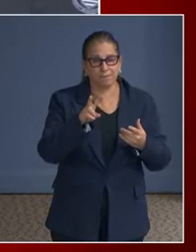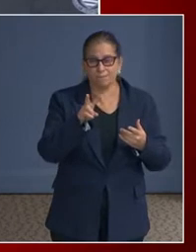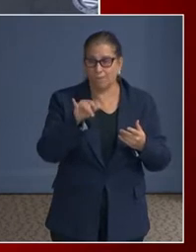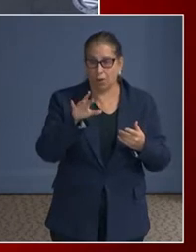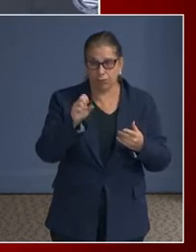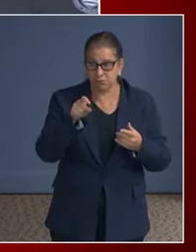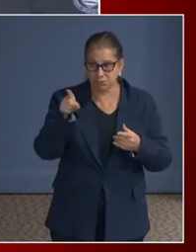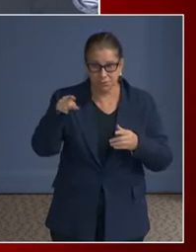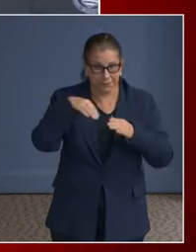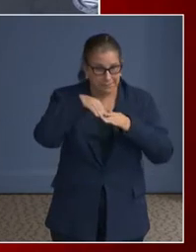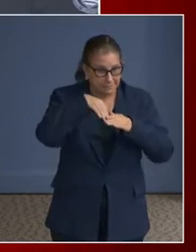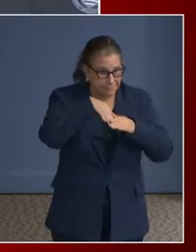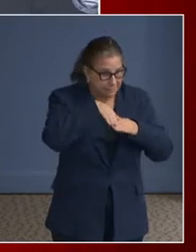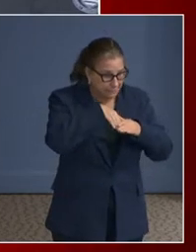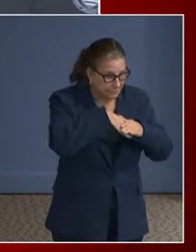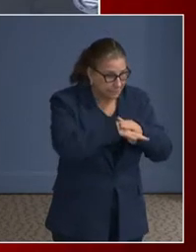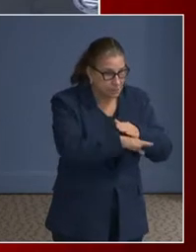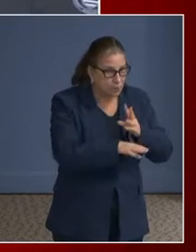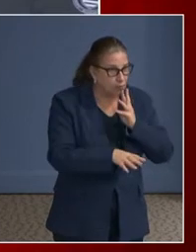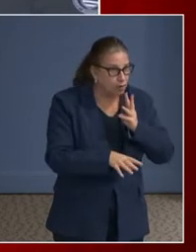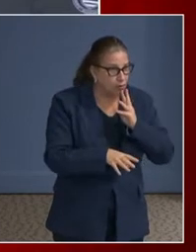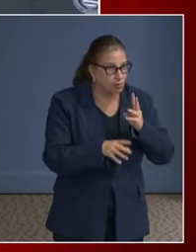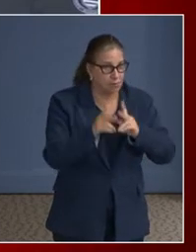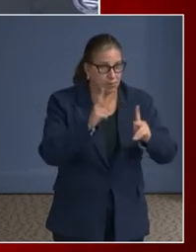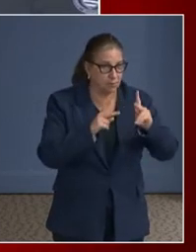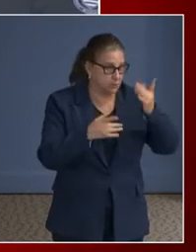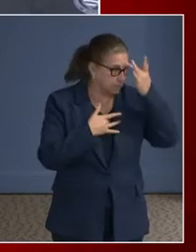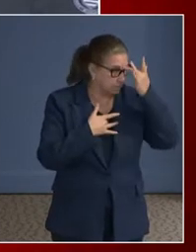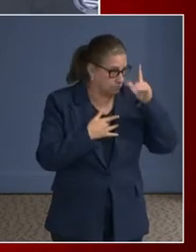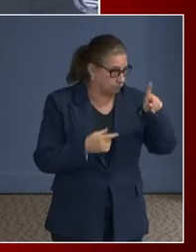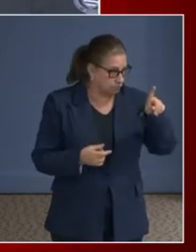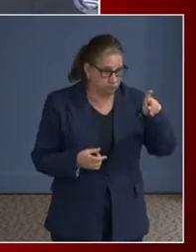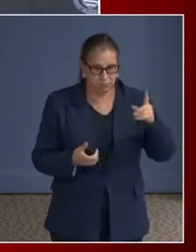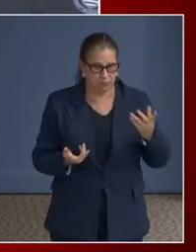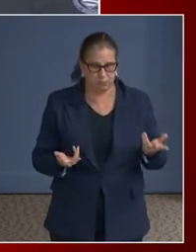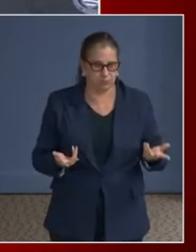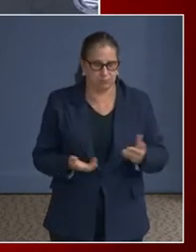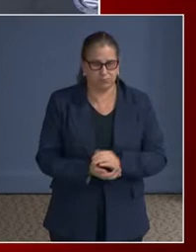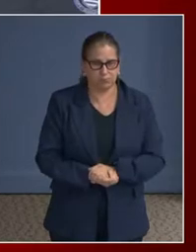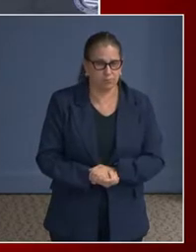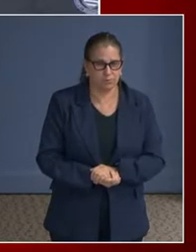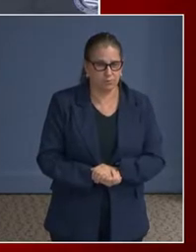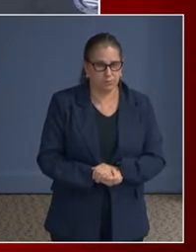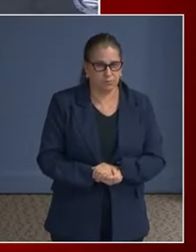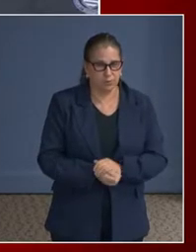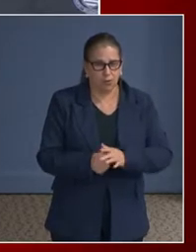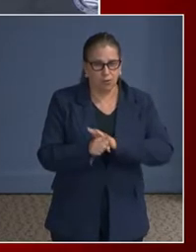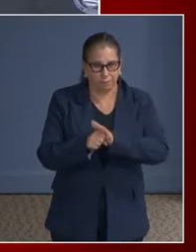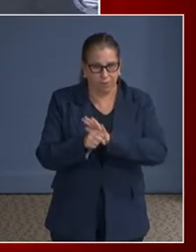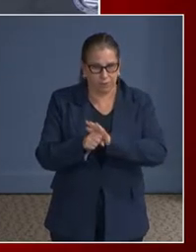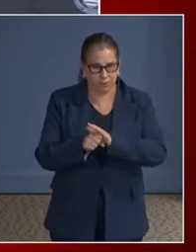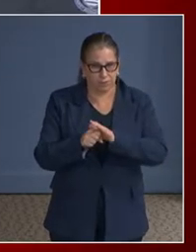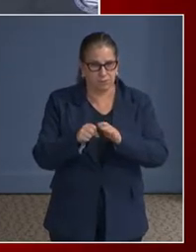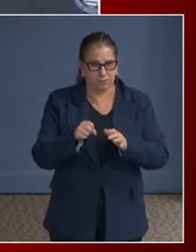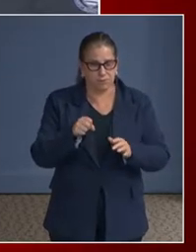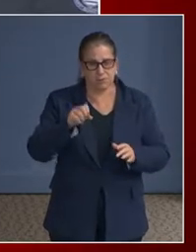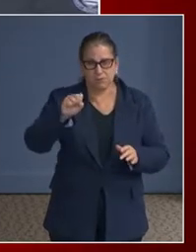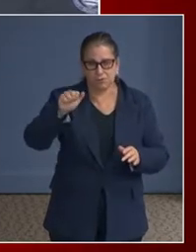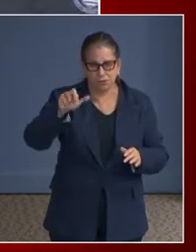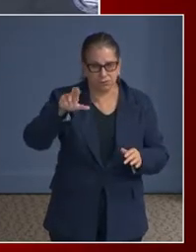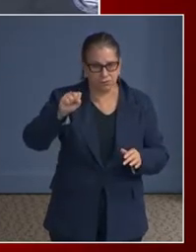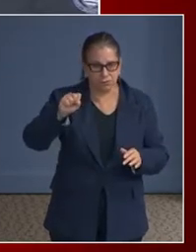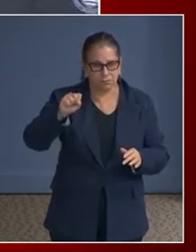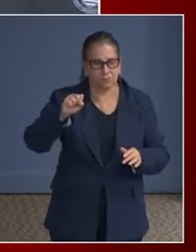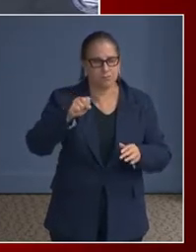Again, we need to be mindful that the primary mode of transmission of the SARS-CoV-2 virus is through the respiratory